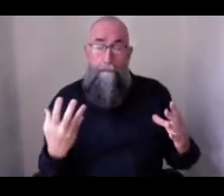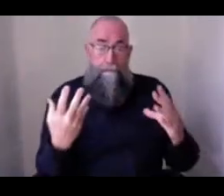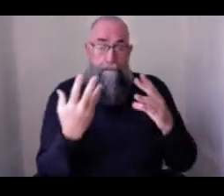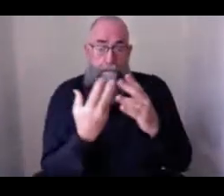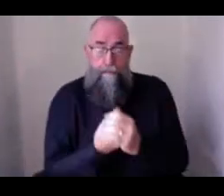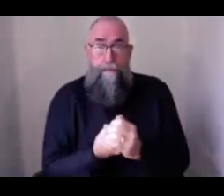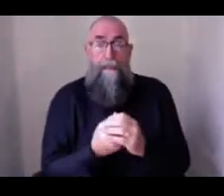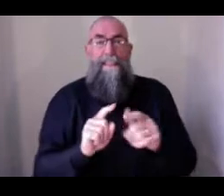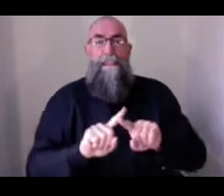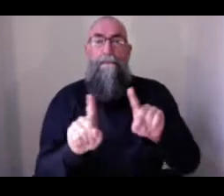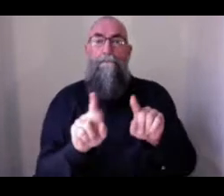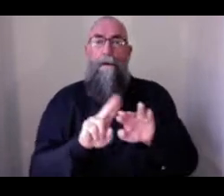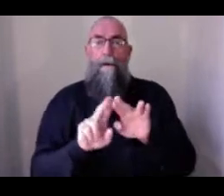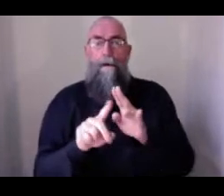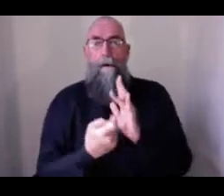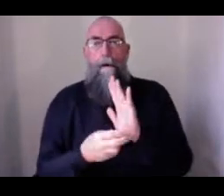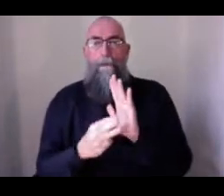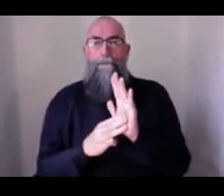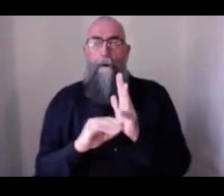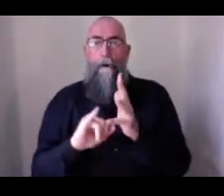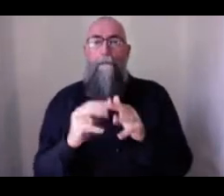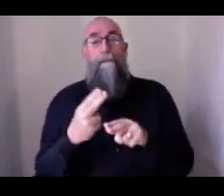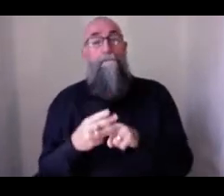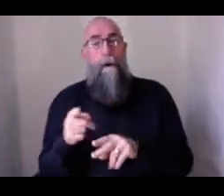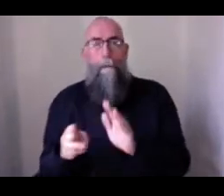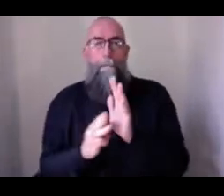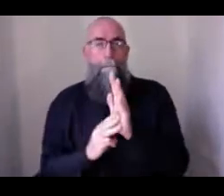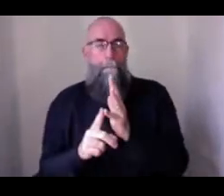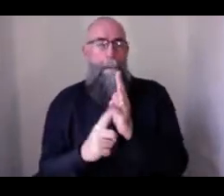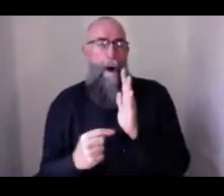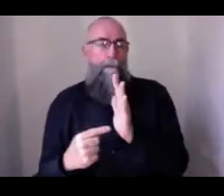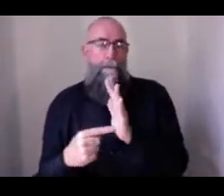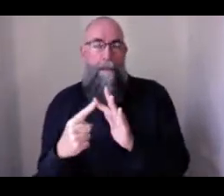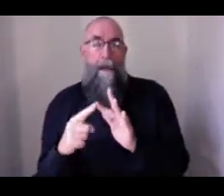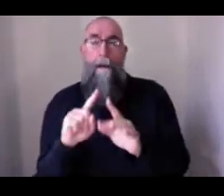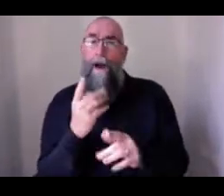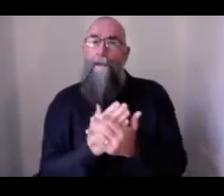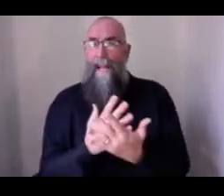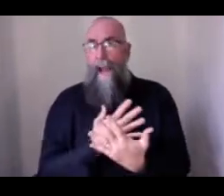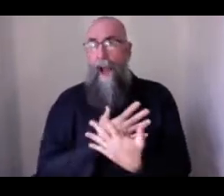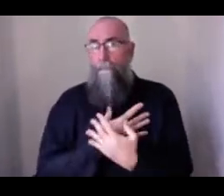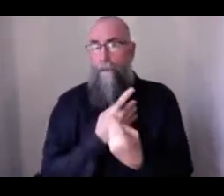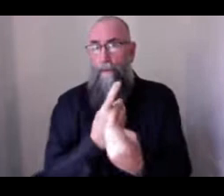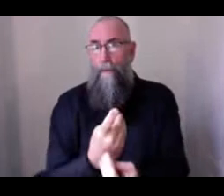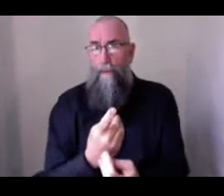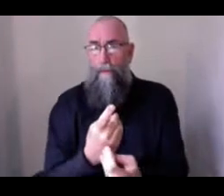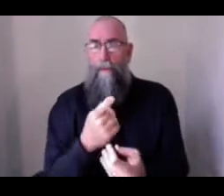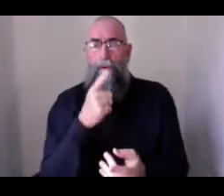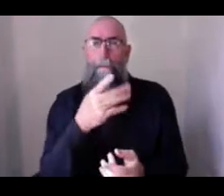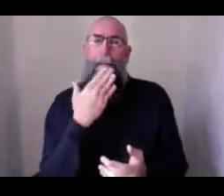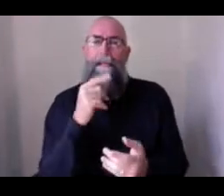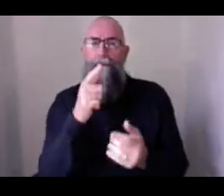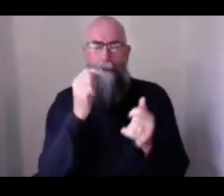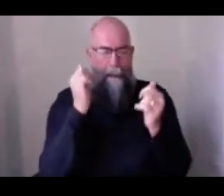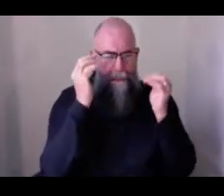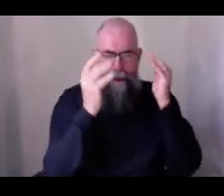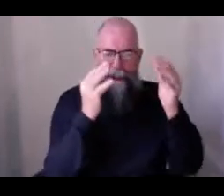forms, if you like. So yeah, I think it's up to you. I mean, just sort of have a think about what sort of space you